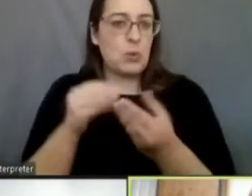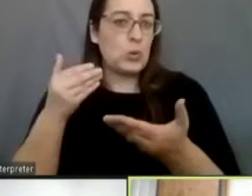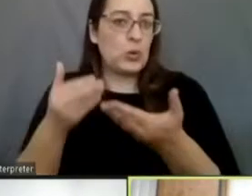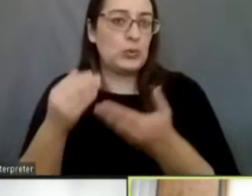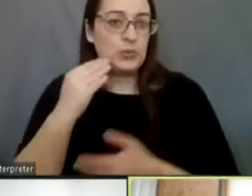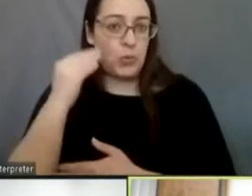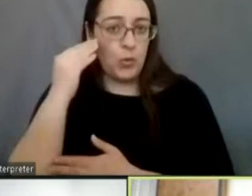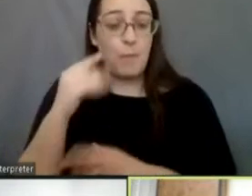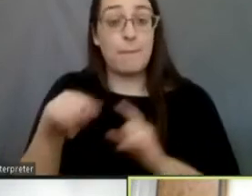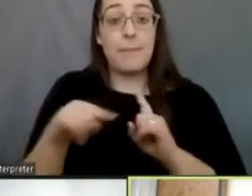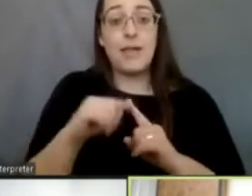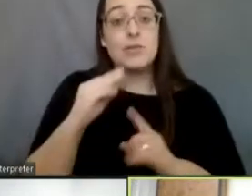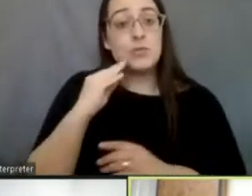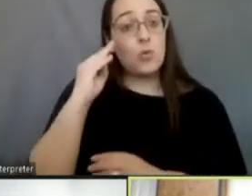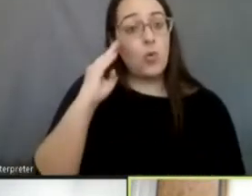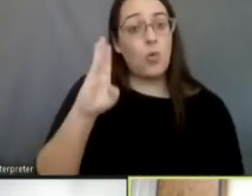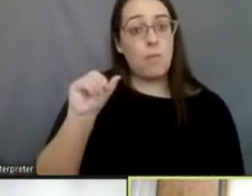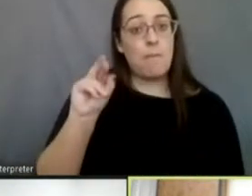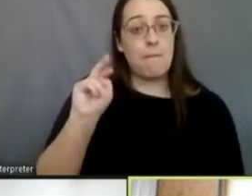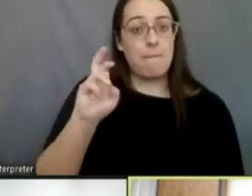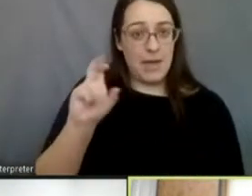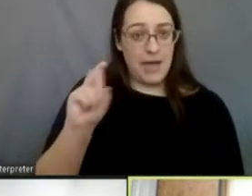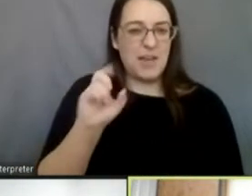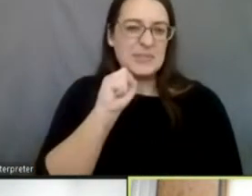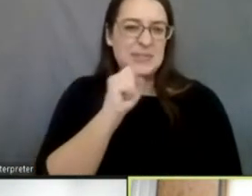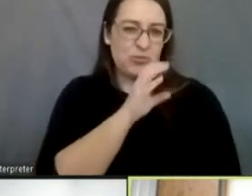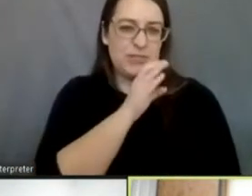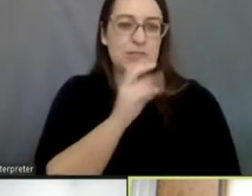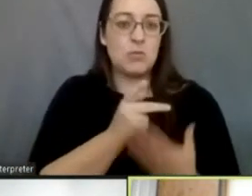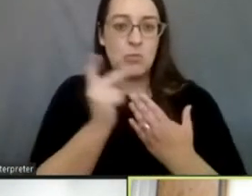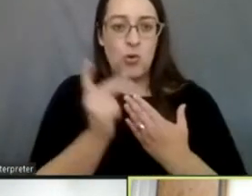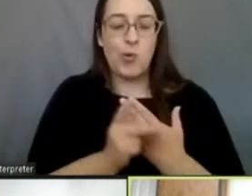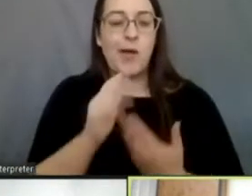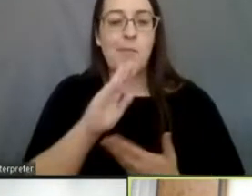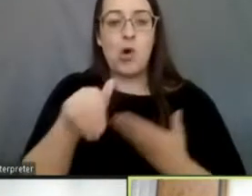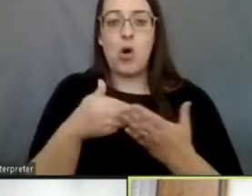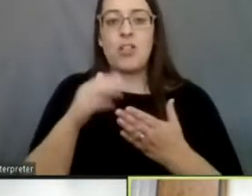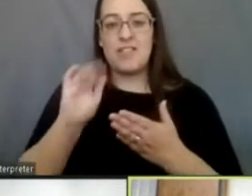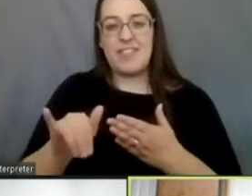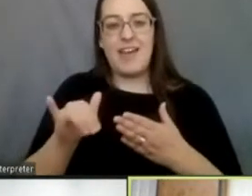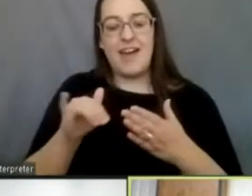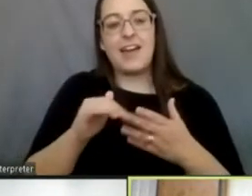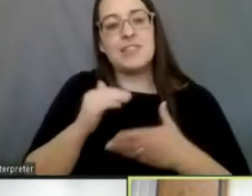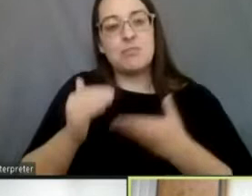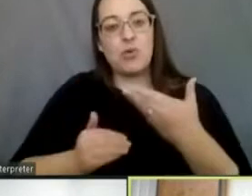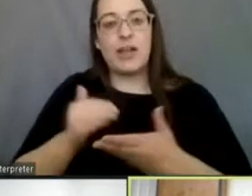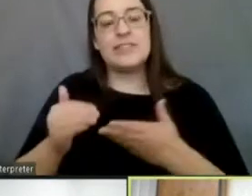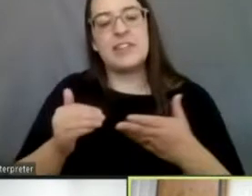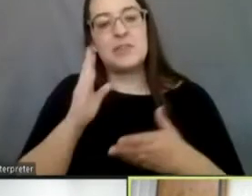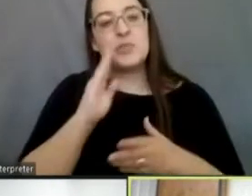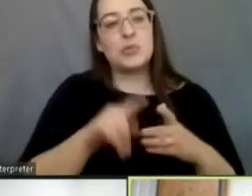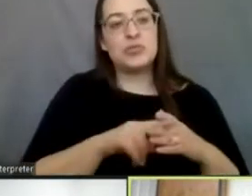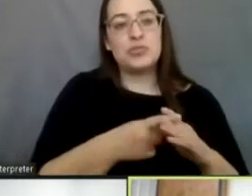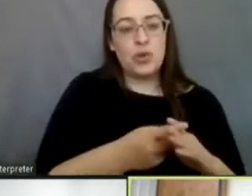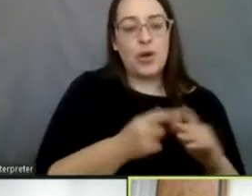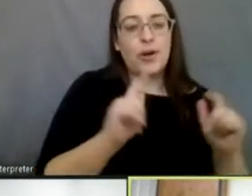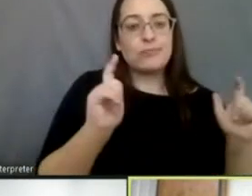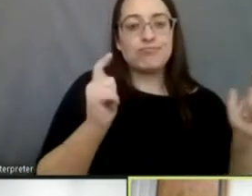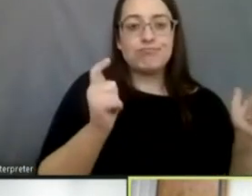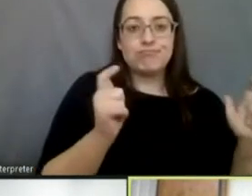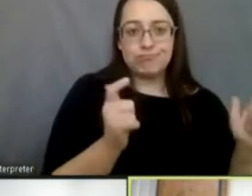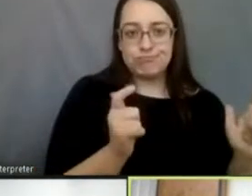the homebound vaccination program as well. So they're all part of a process to start phasing into providing those services in